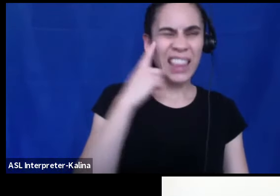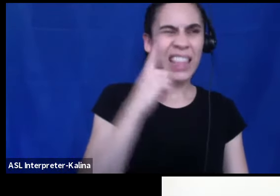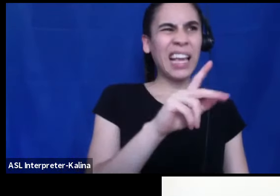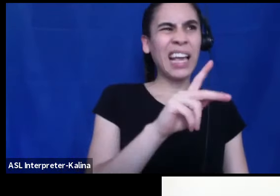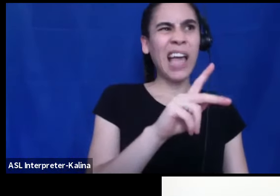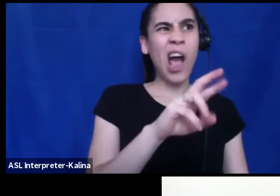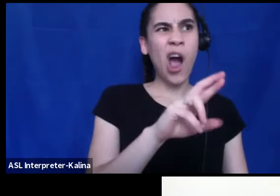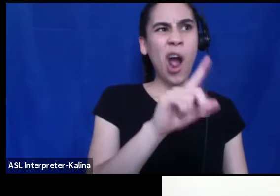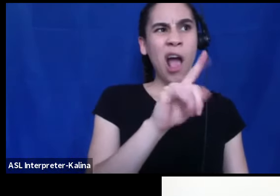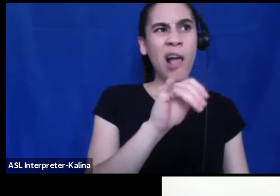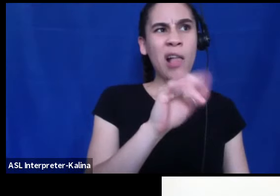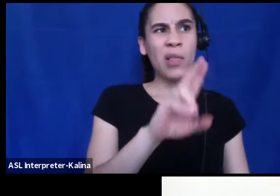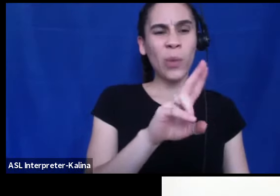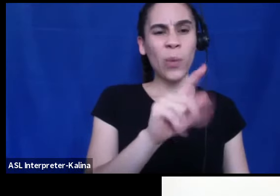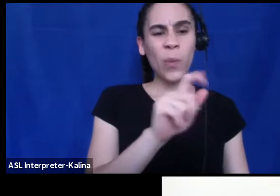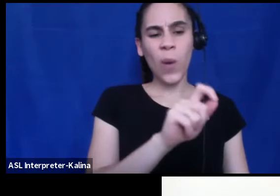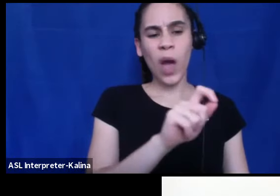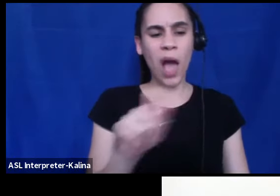KRLiu_advocate.